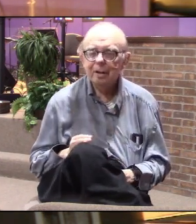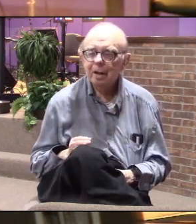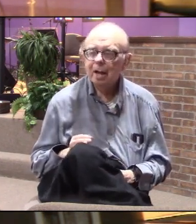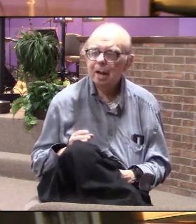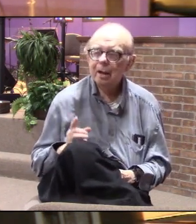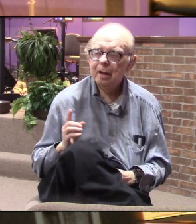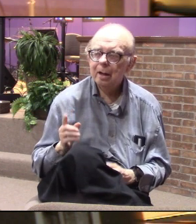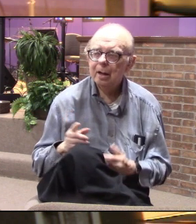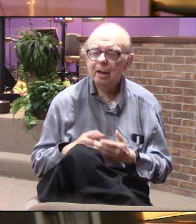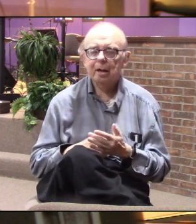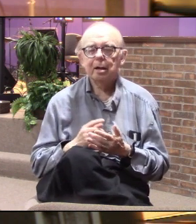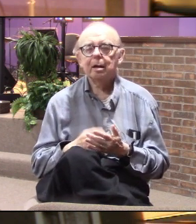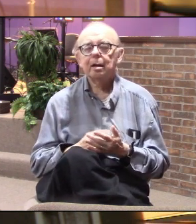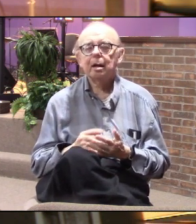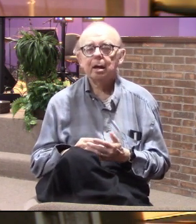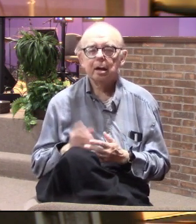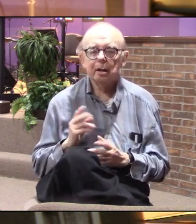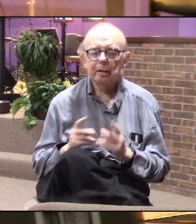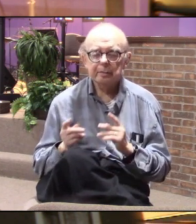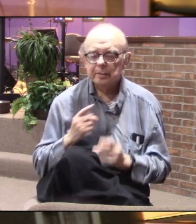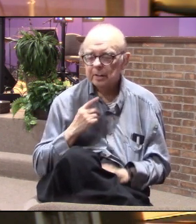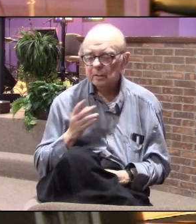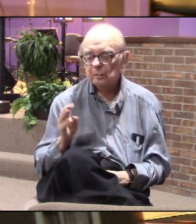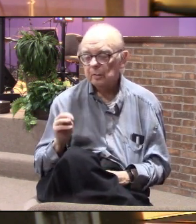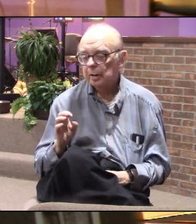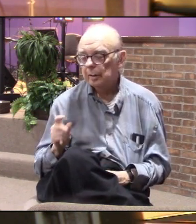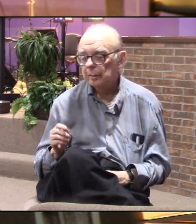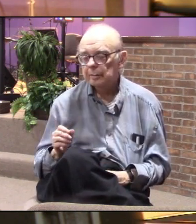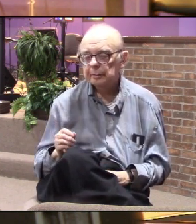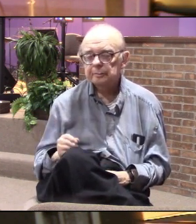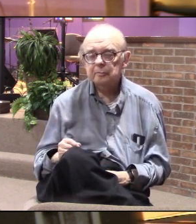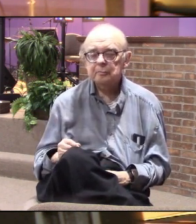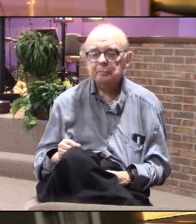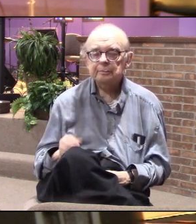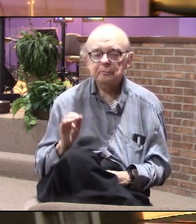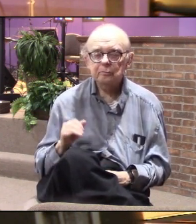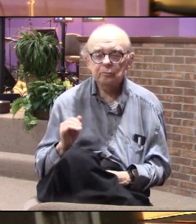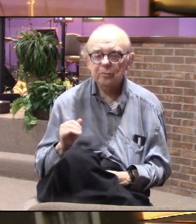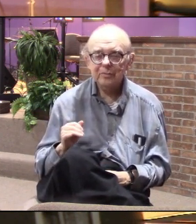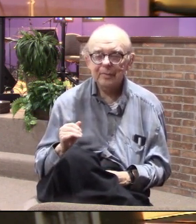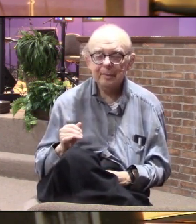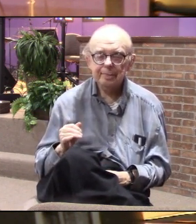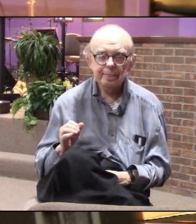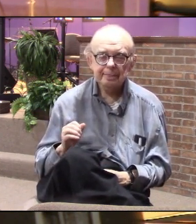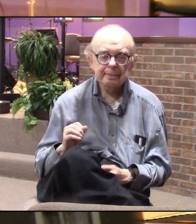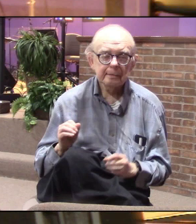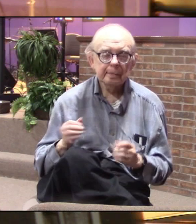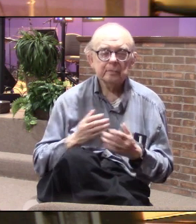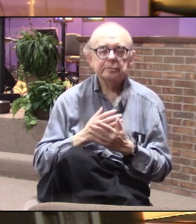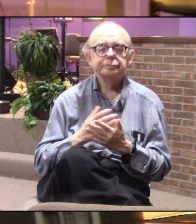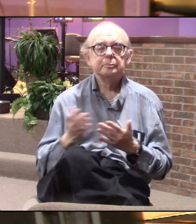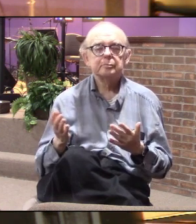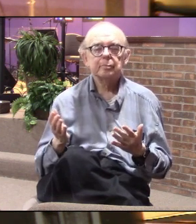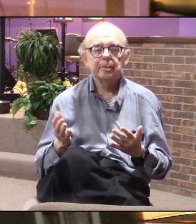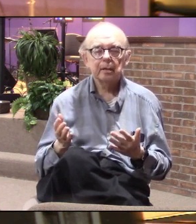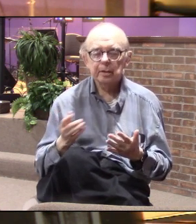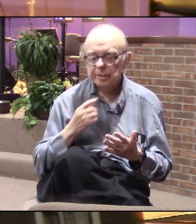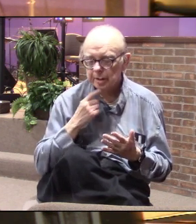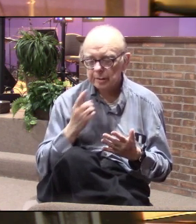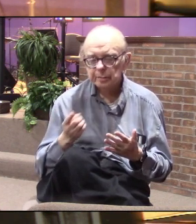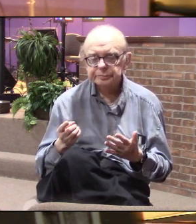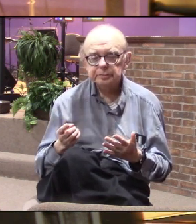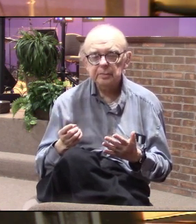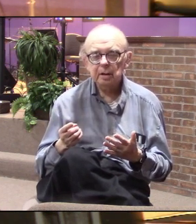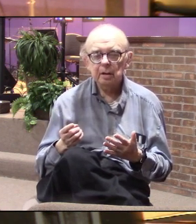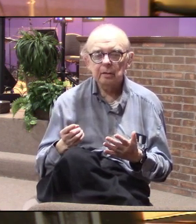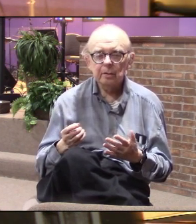And sometimes people say, well, yeah, you've got all of this stuff. Let me say to you,